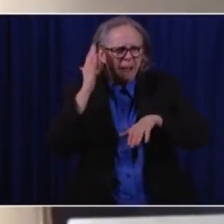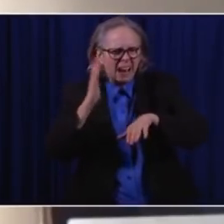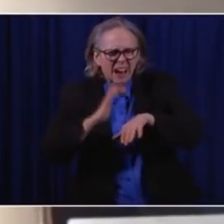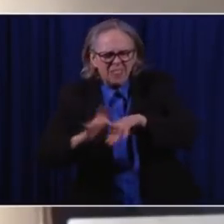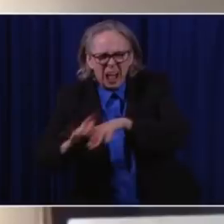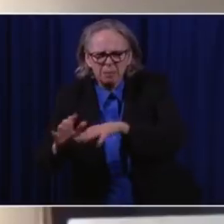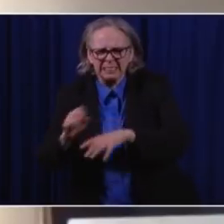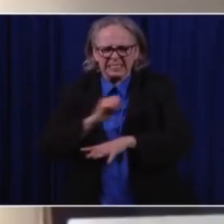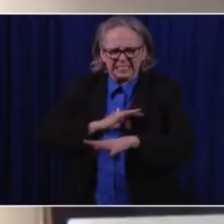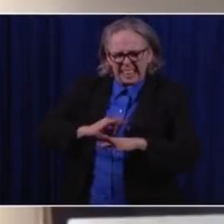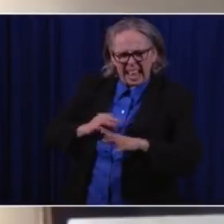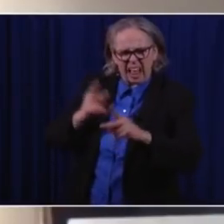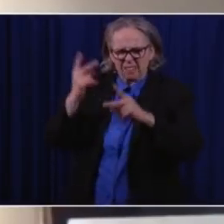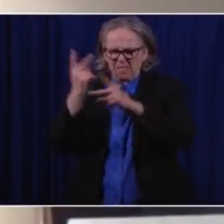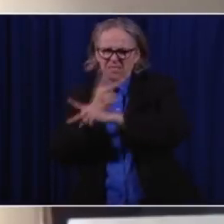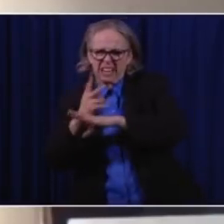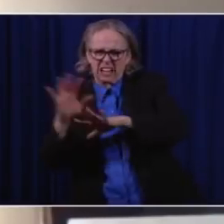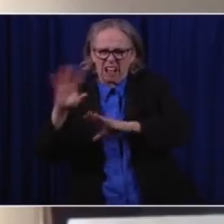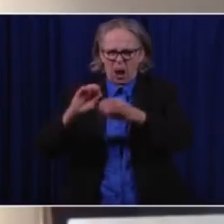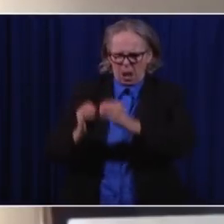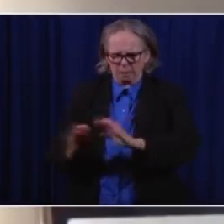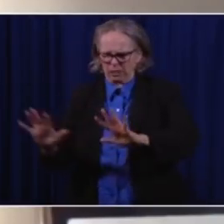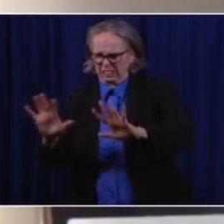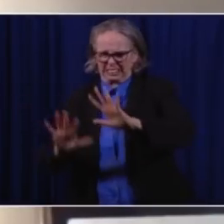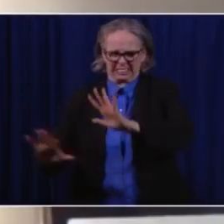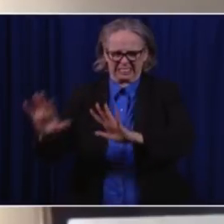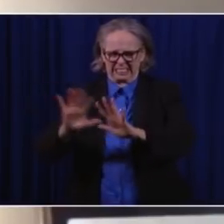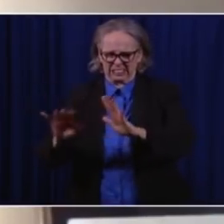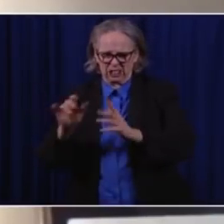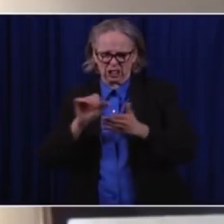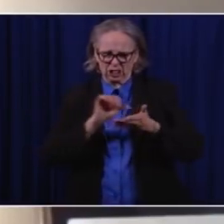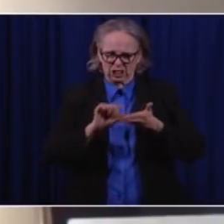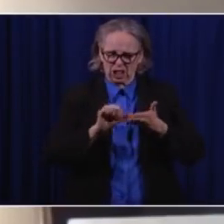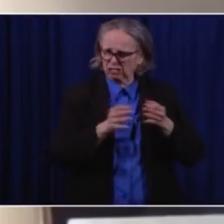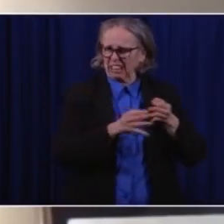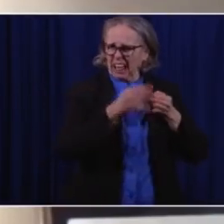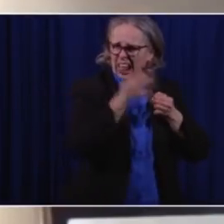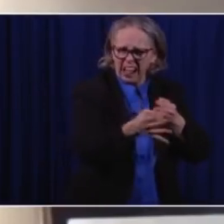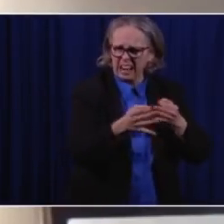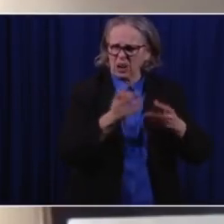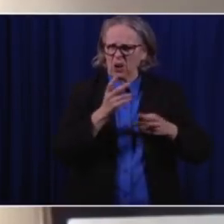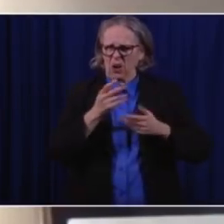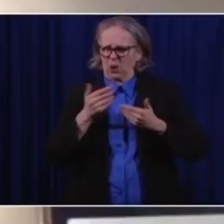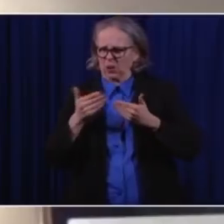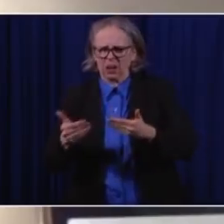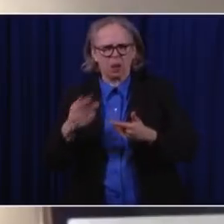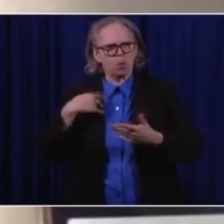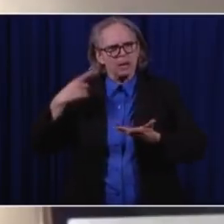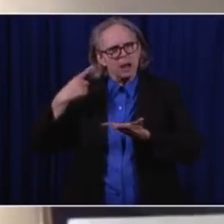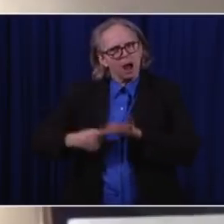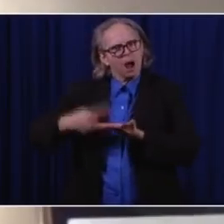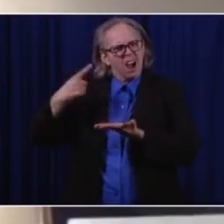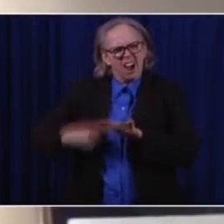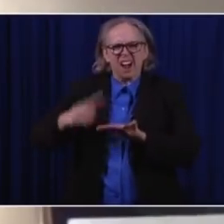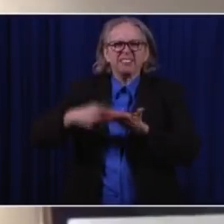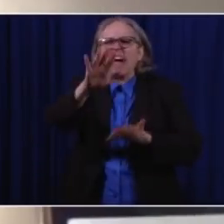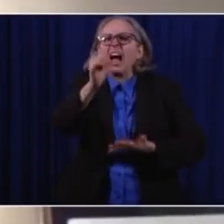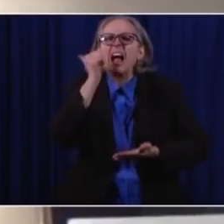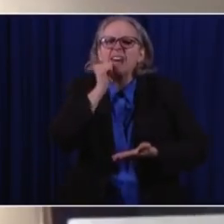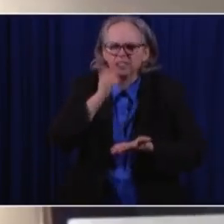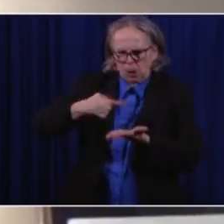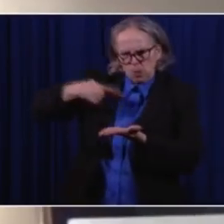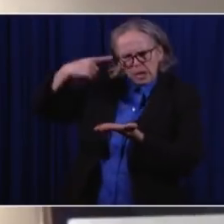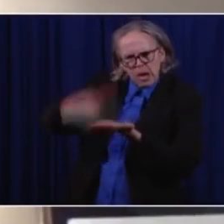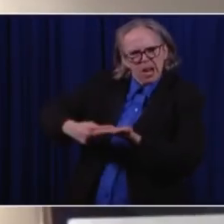talk about the options that are available to us. We will, we and other health systems